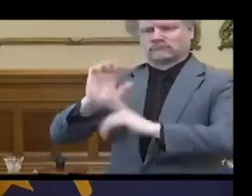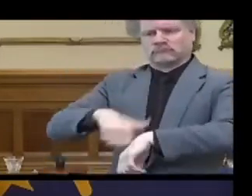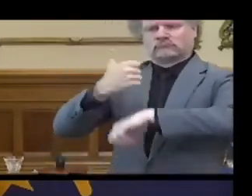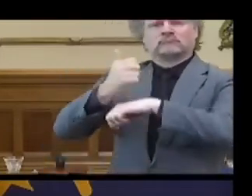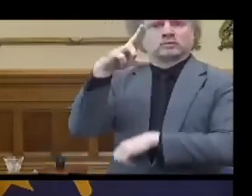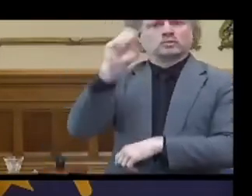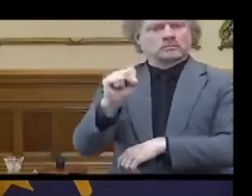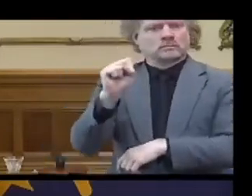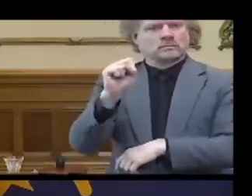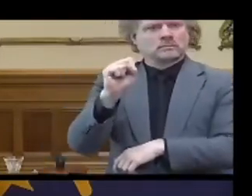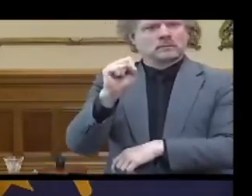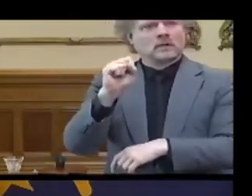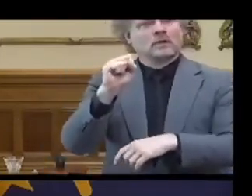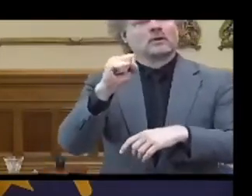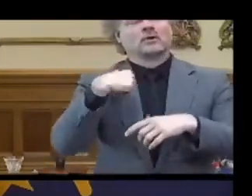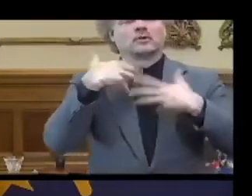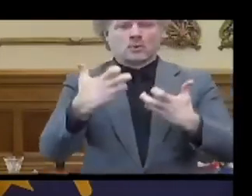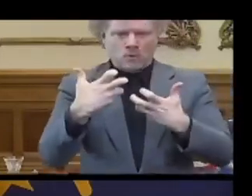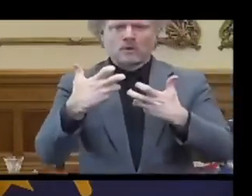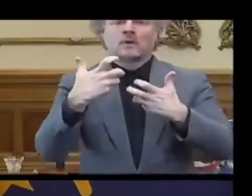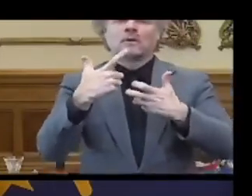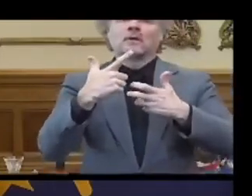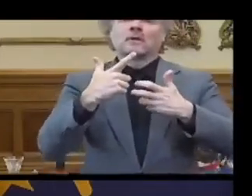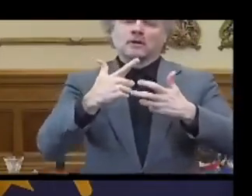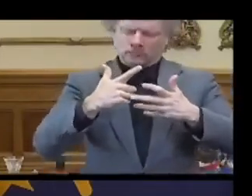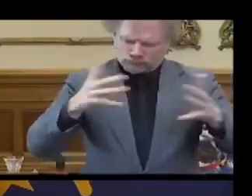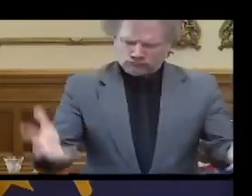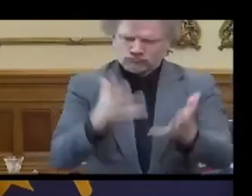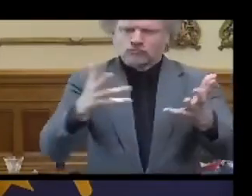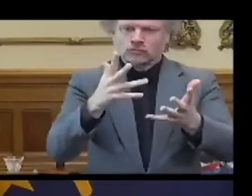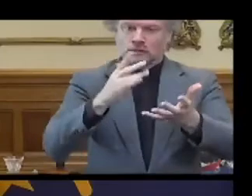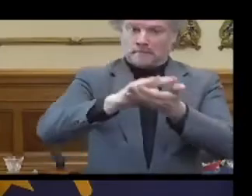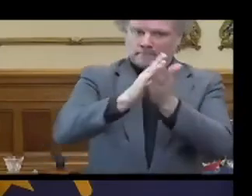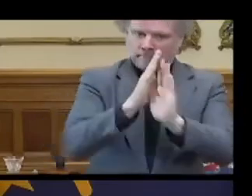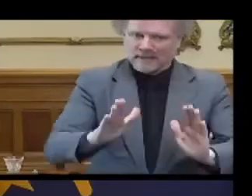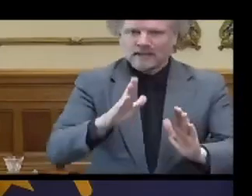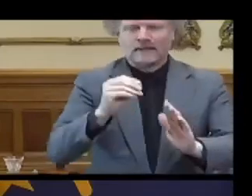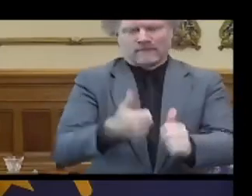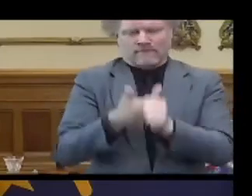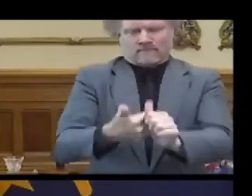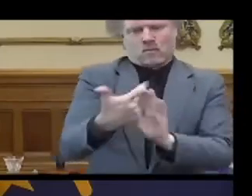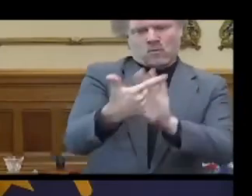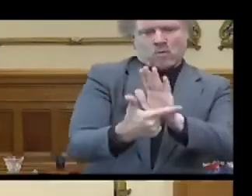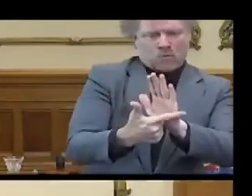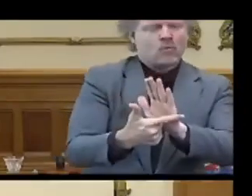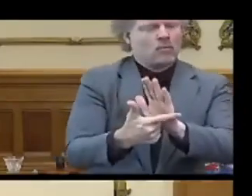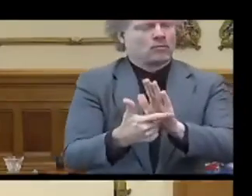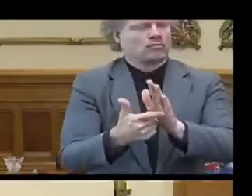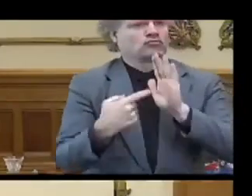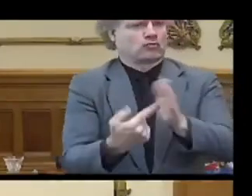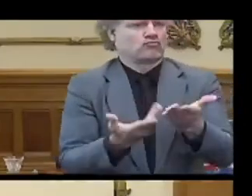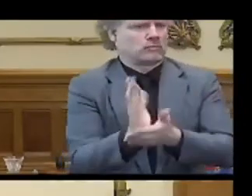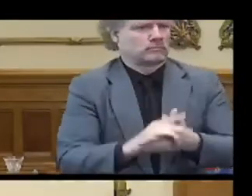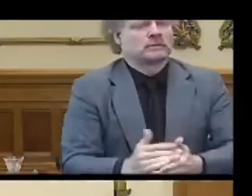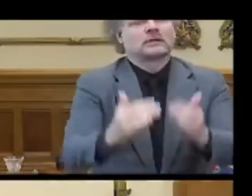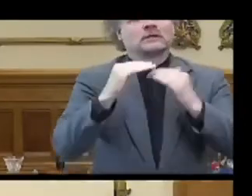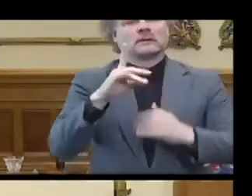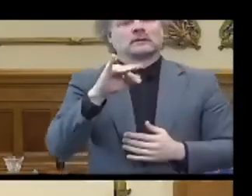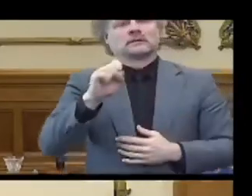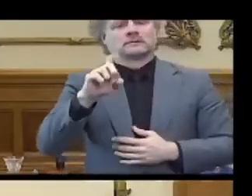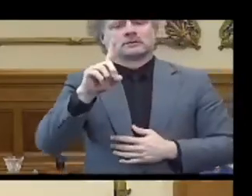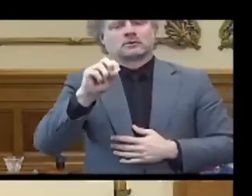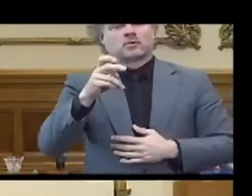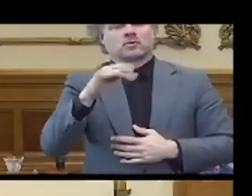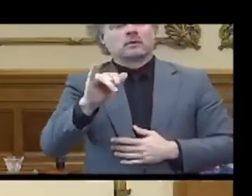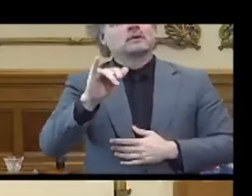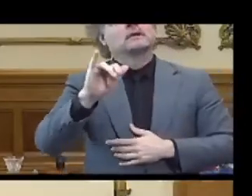encourage peaceful, law-abiding expressions of our rights. Lindsay Erdody, the Indianapolis